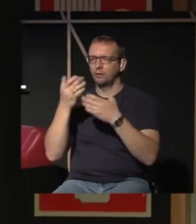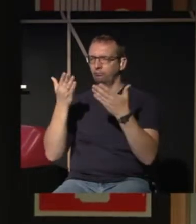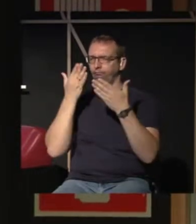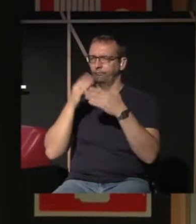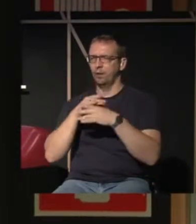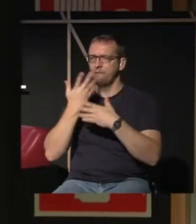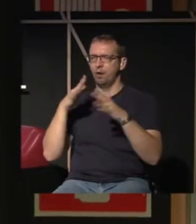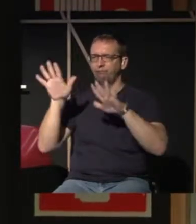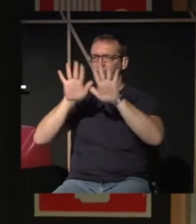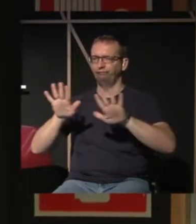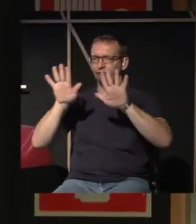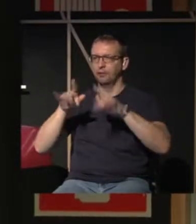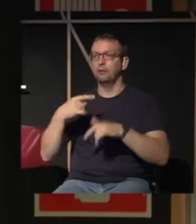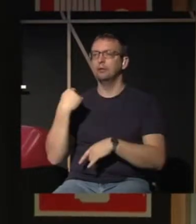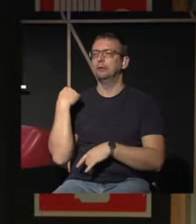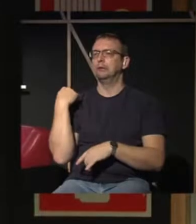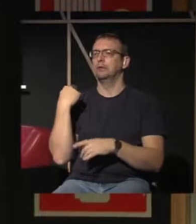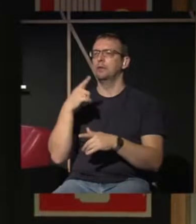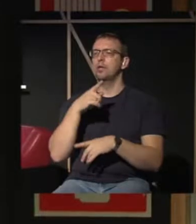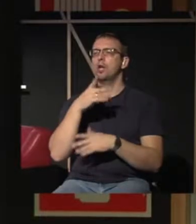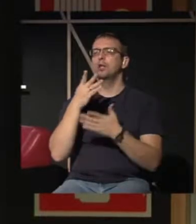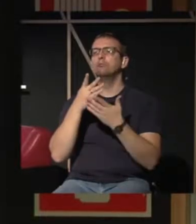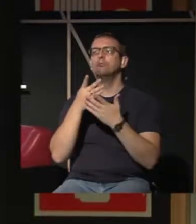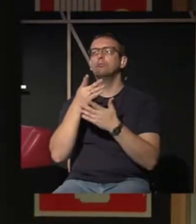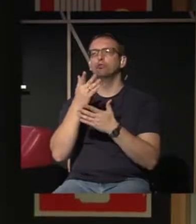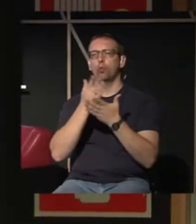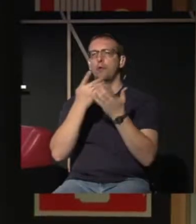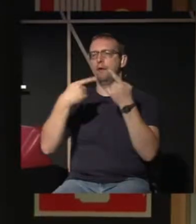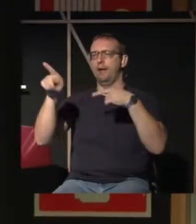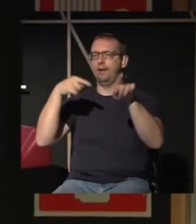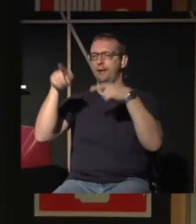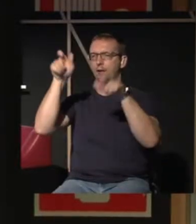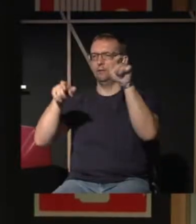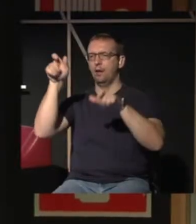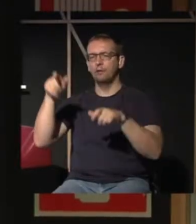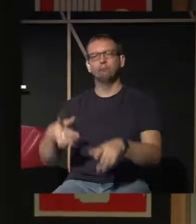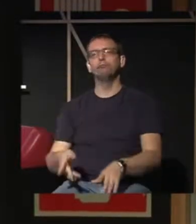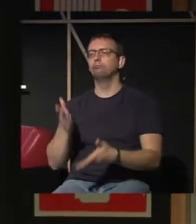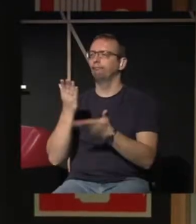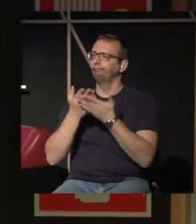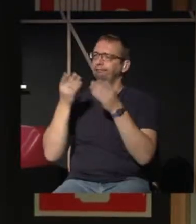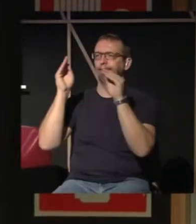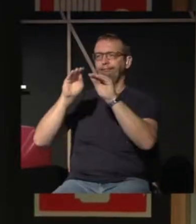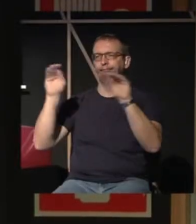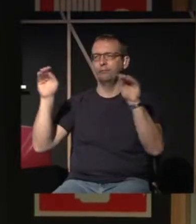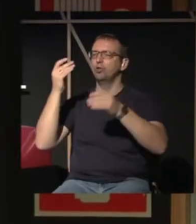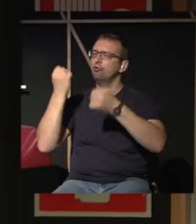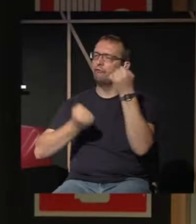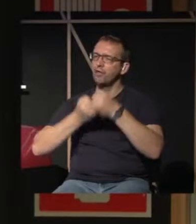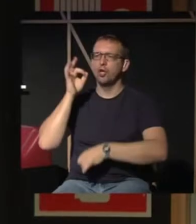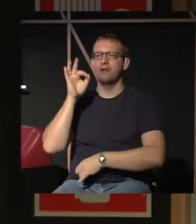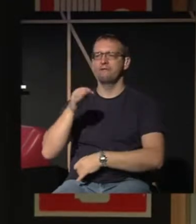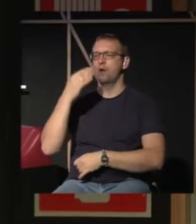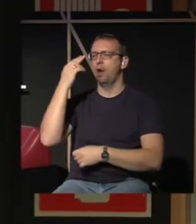people. Since then, Colourblind Awareness has made great progress in ensuring that the 1 in 12 men and the 1